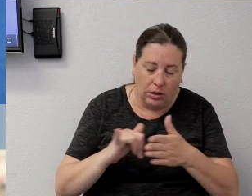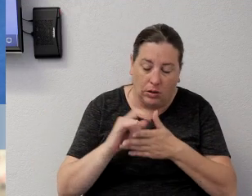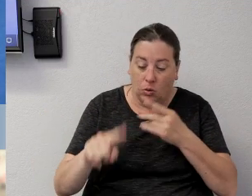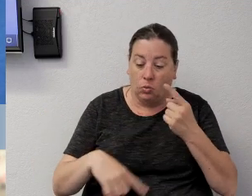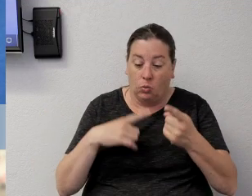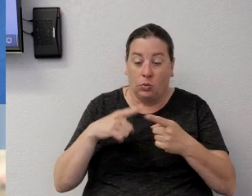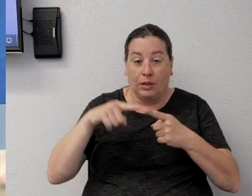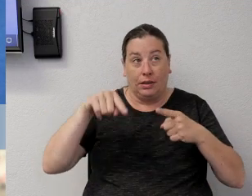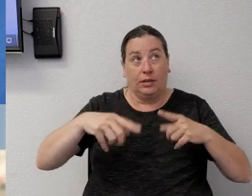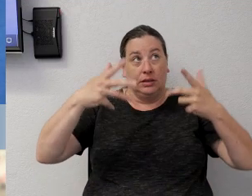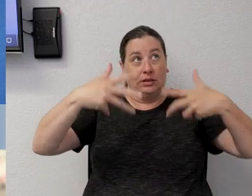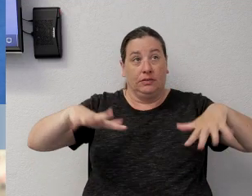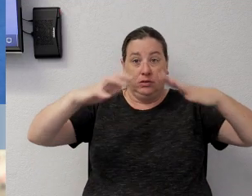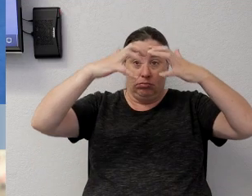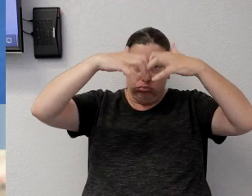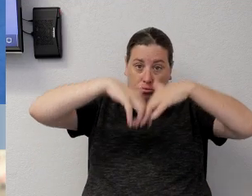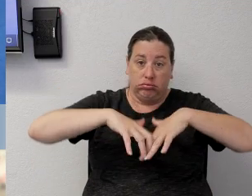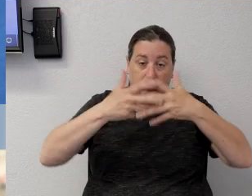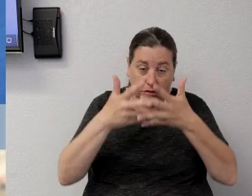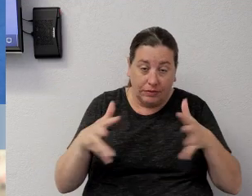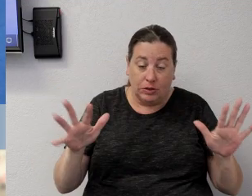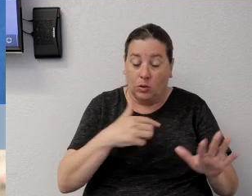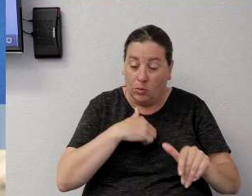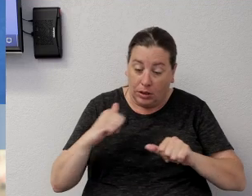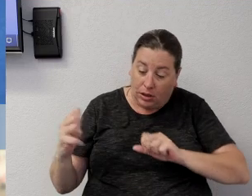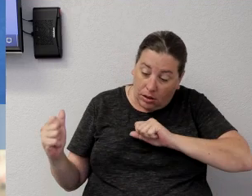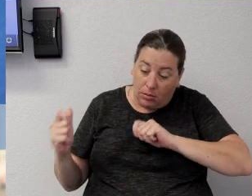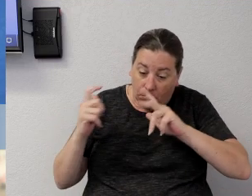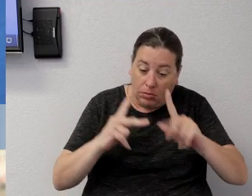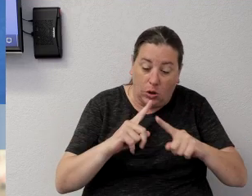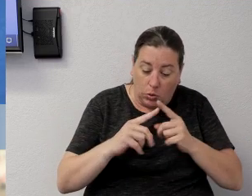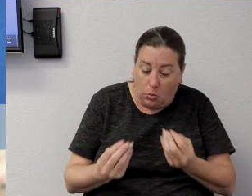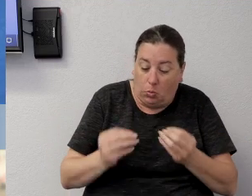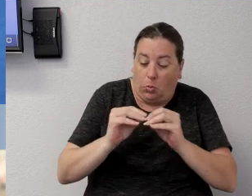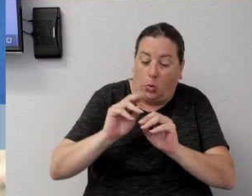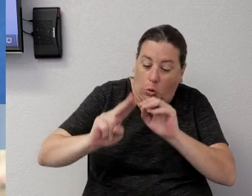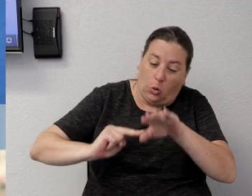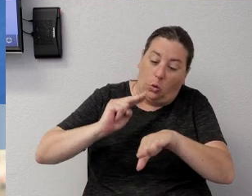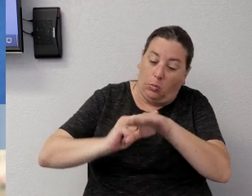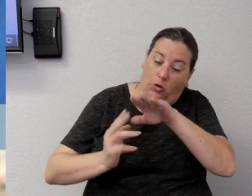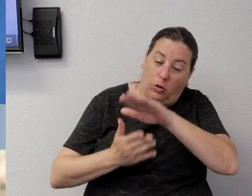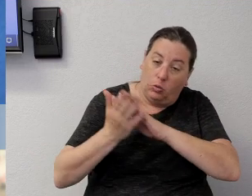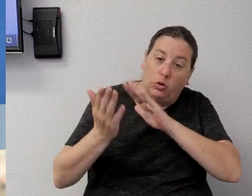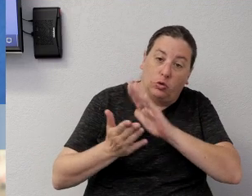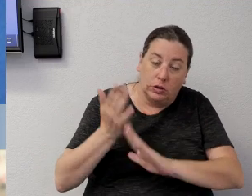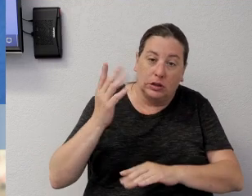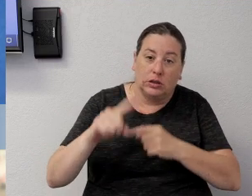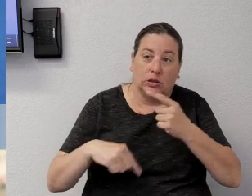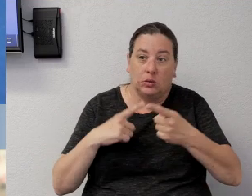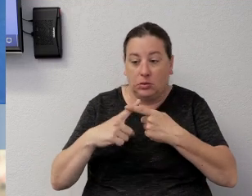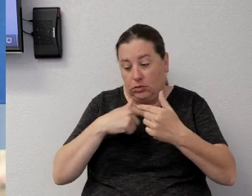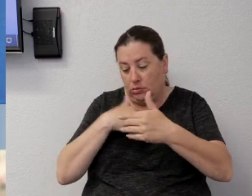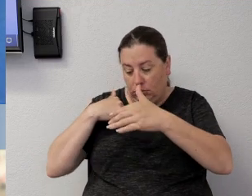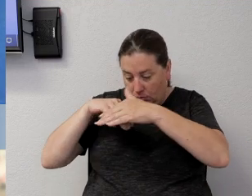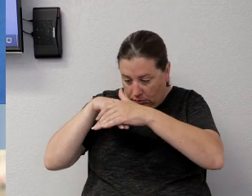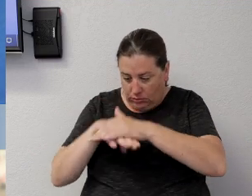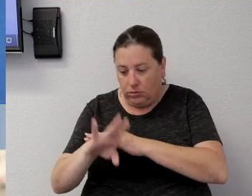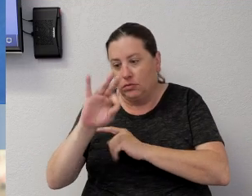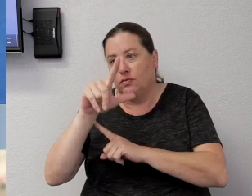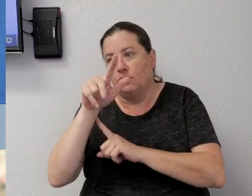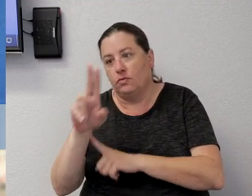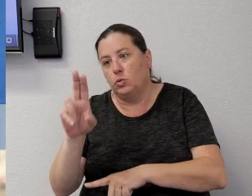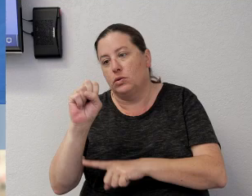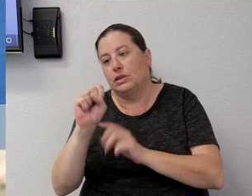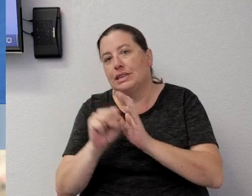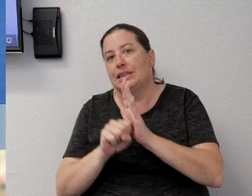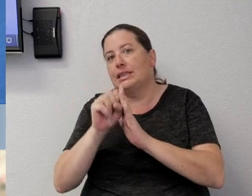has finally passed us and we can get back to more normal operations, when we enter the flu season again, we're probably